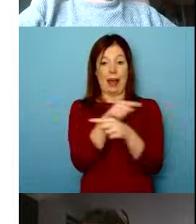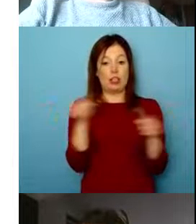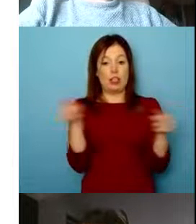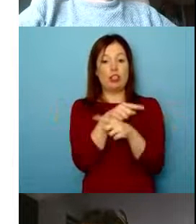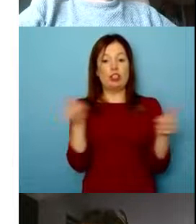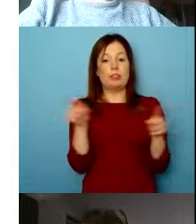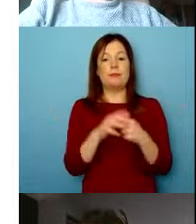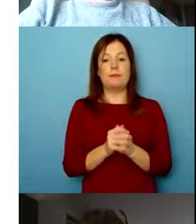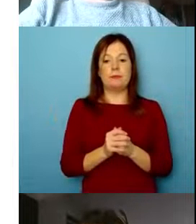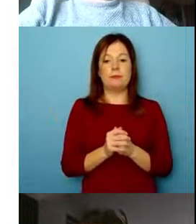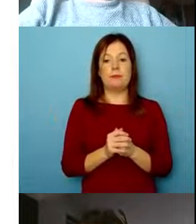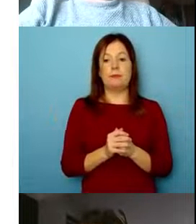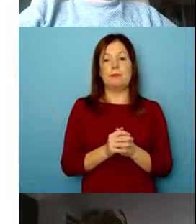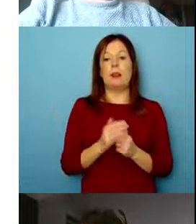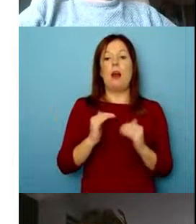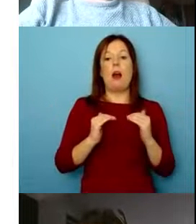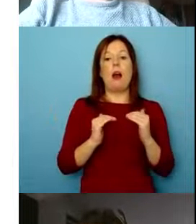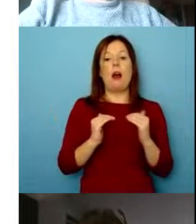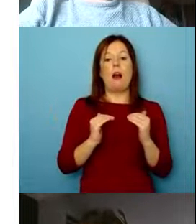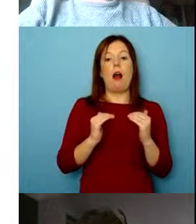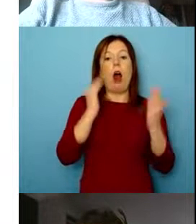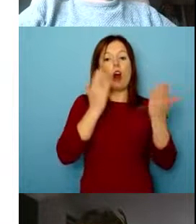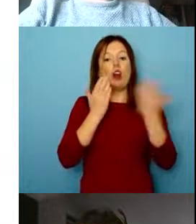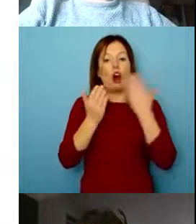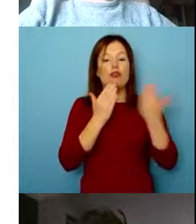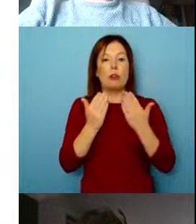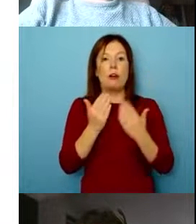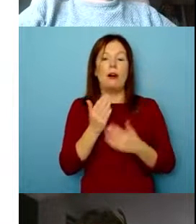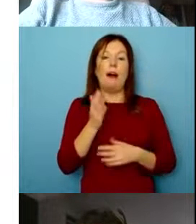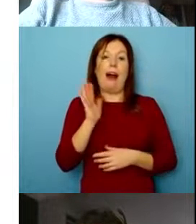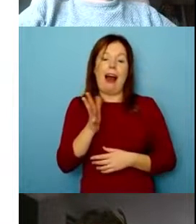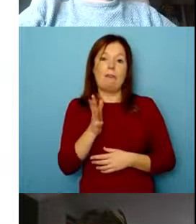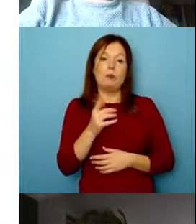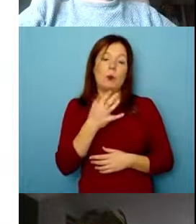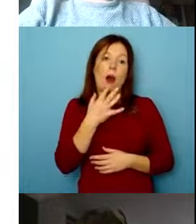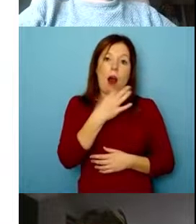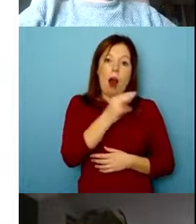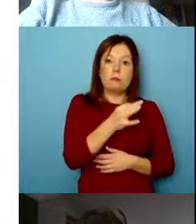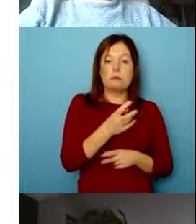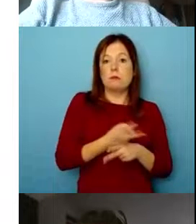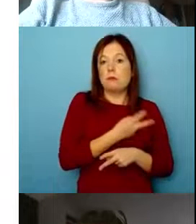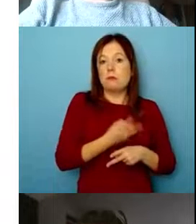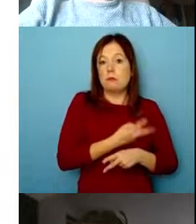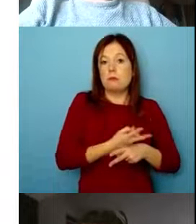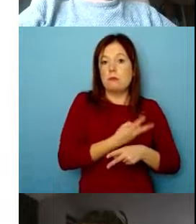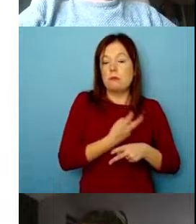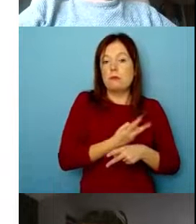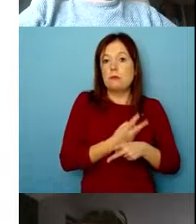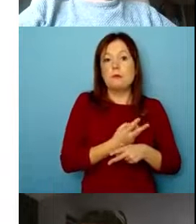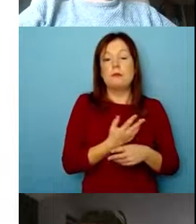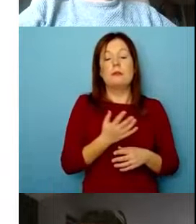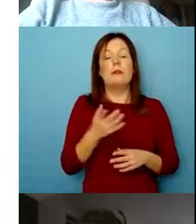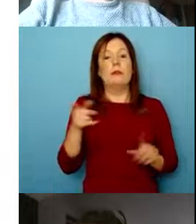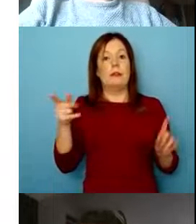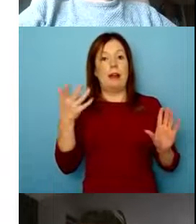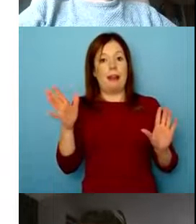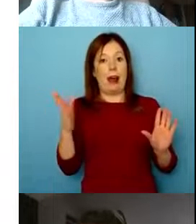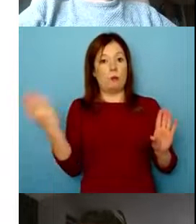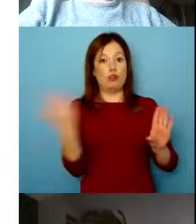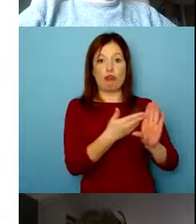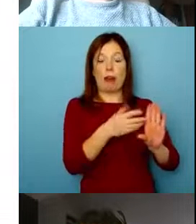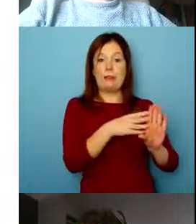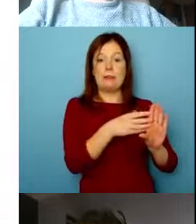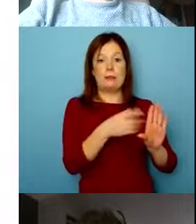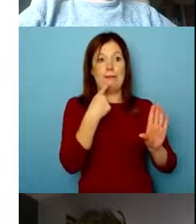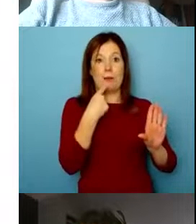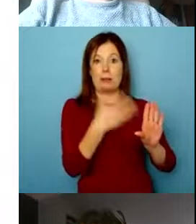interface. Previously, the application would have had to have asked the user if they want high contrast UI. Now it can pick it up from the TV